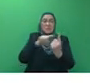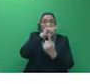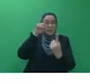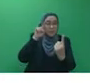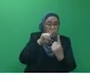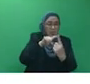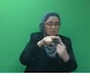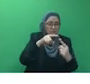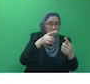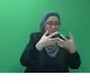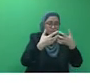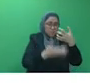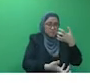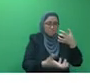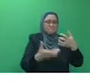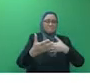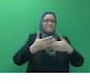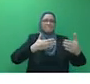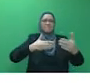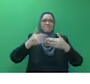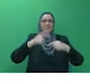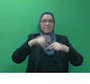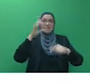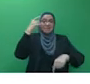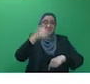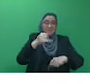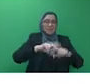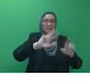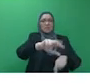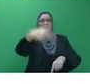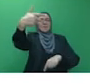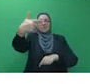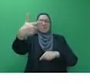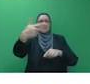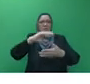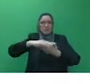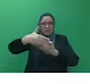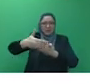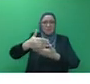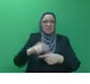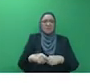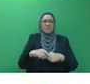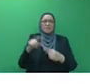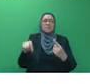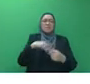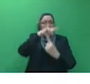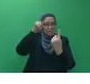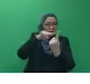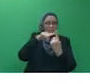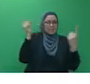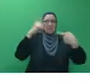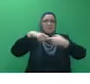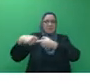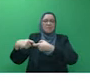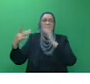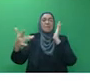be prepared that oh when it comes to technology things are gonna go things are going to fail the more tech you have